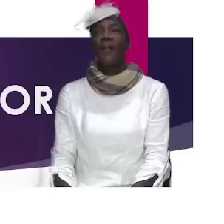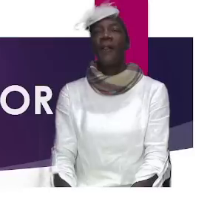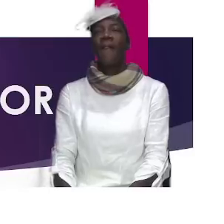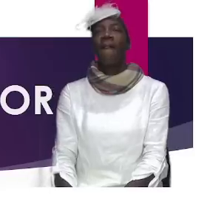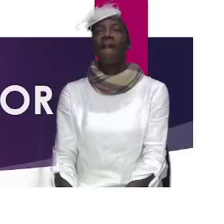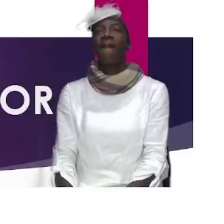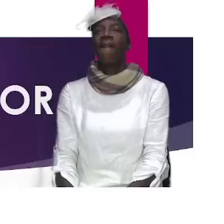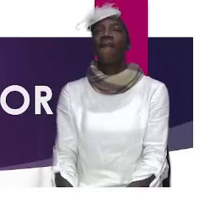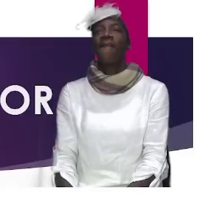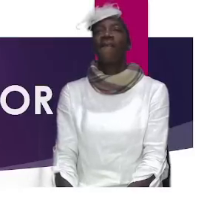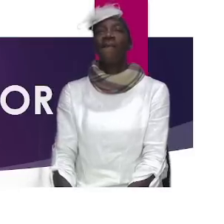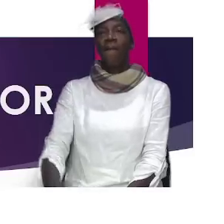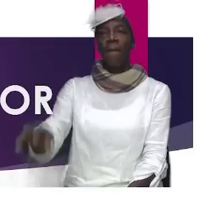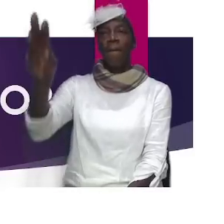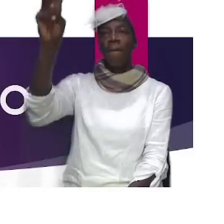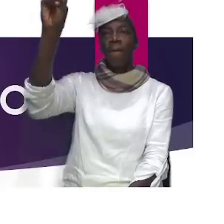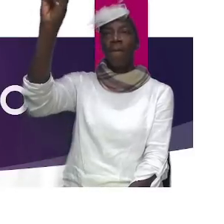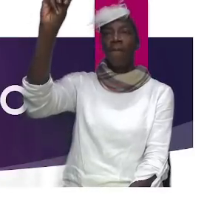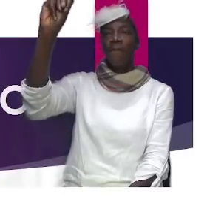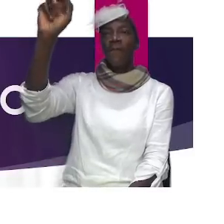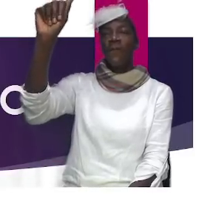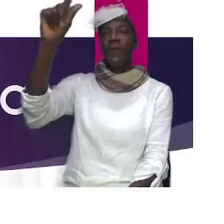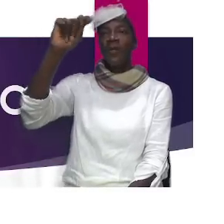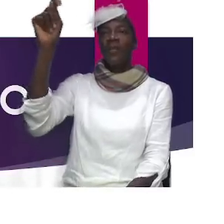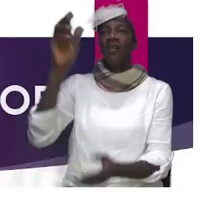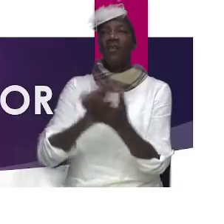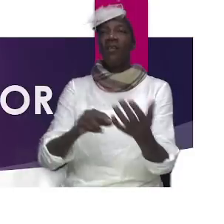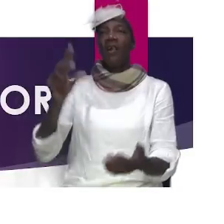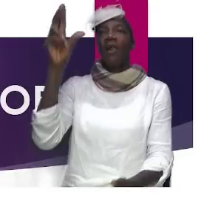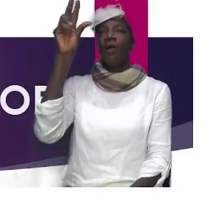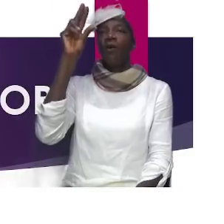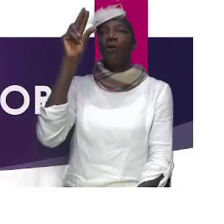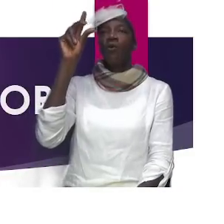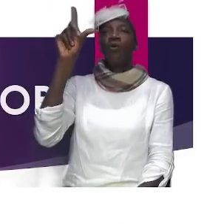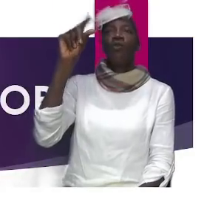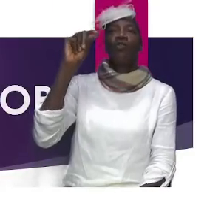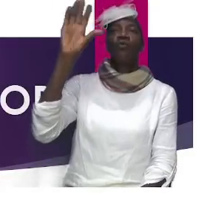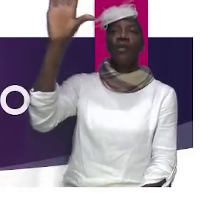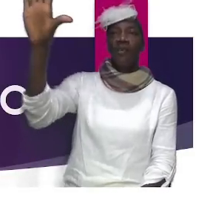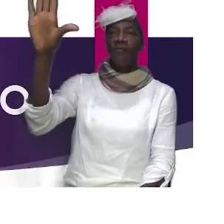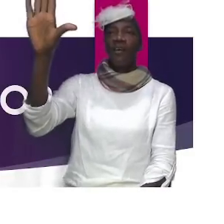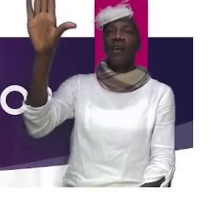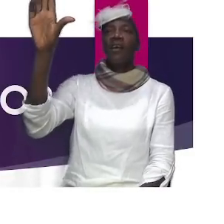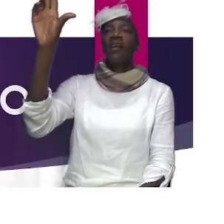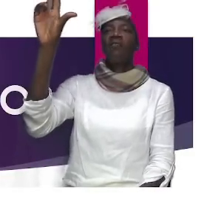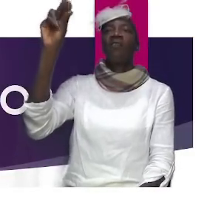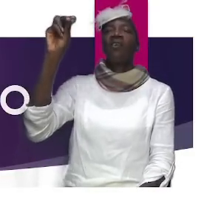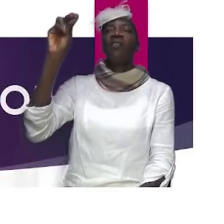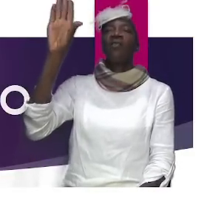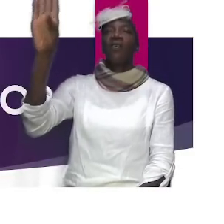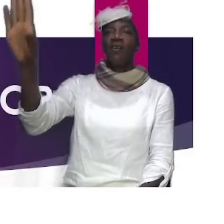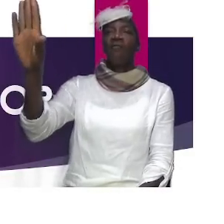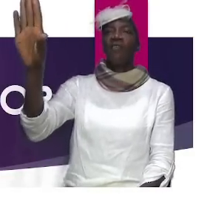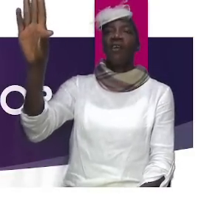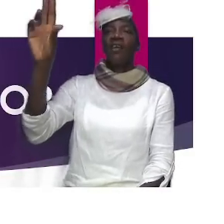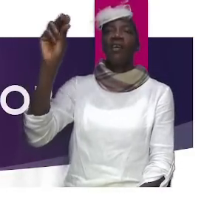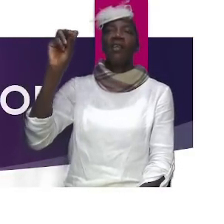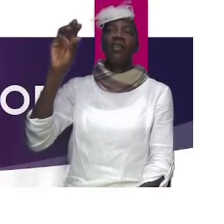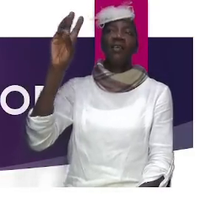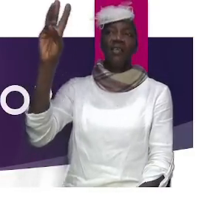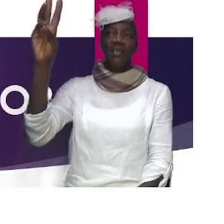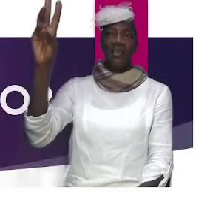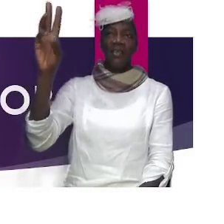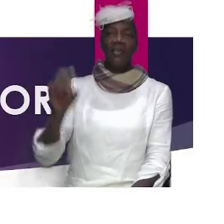St. Matthew chapter 25, verses 35 and 36 goes directly into